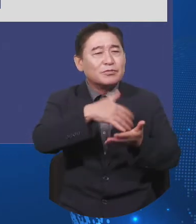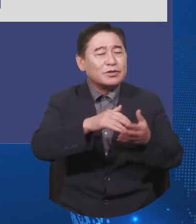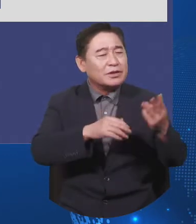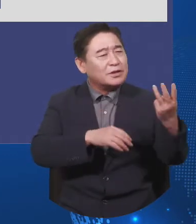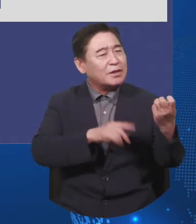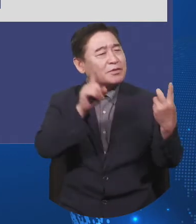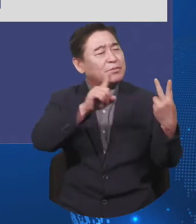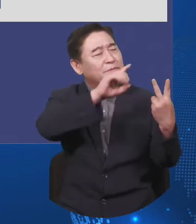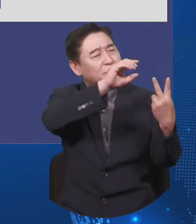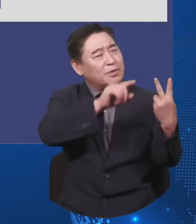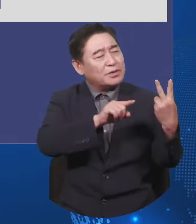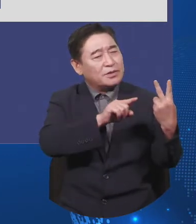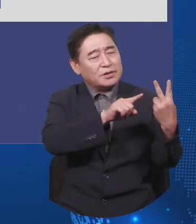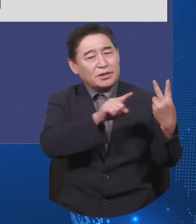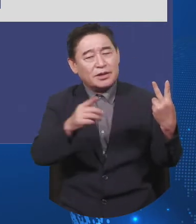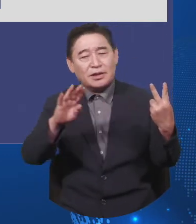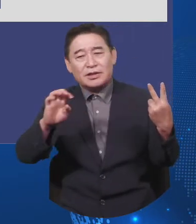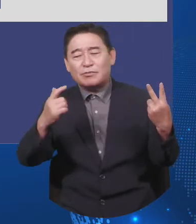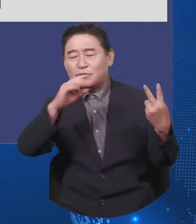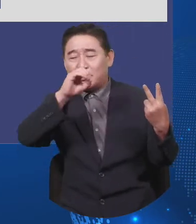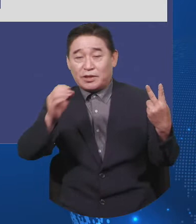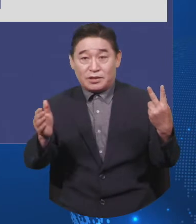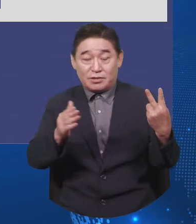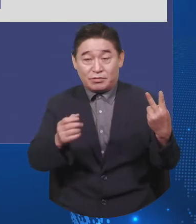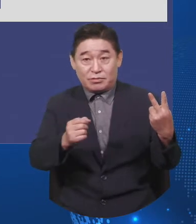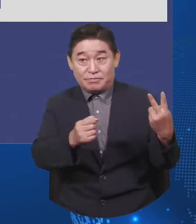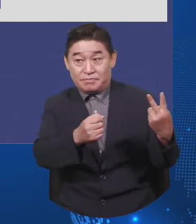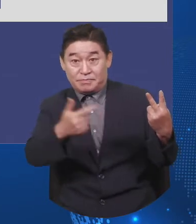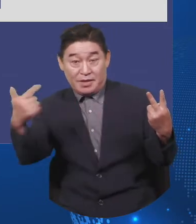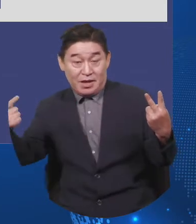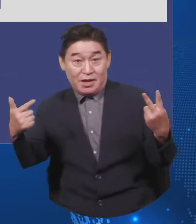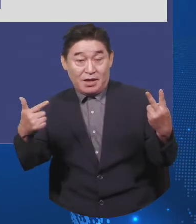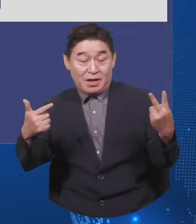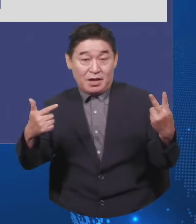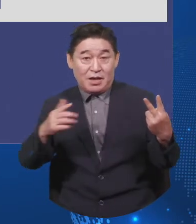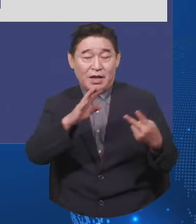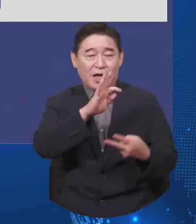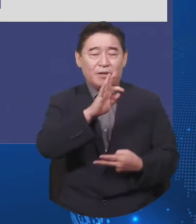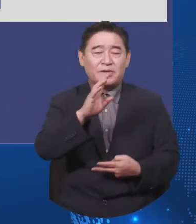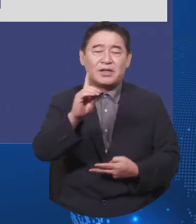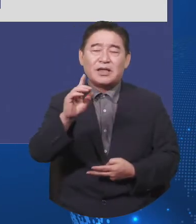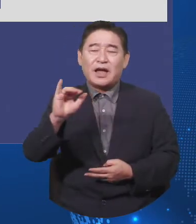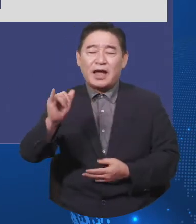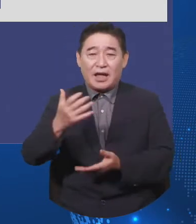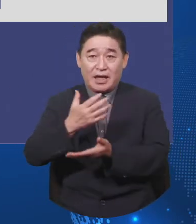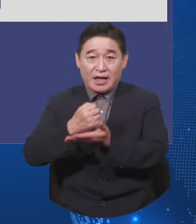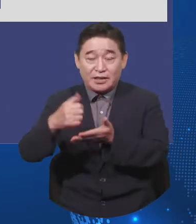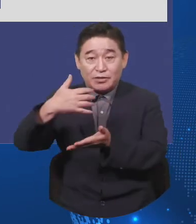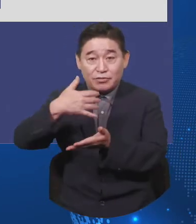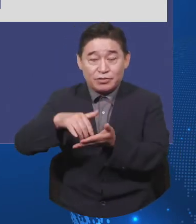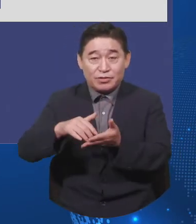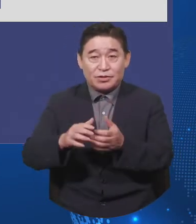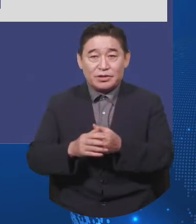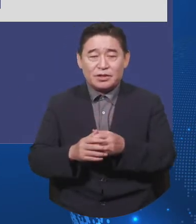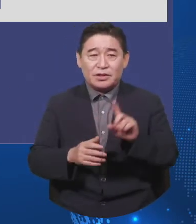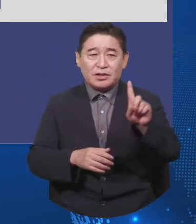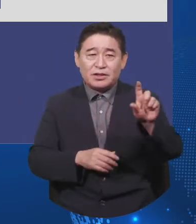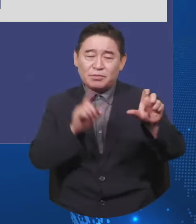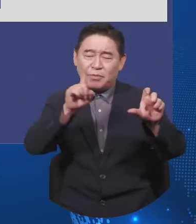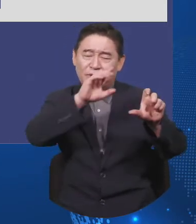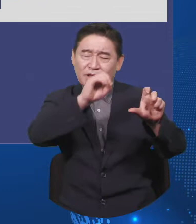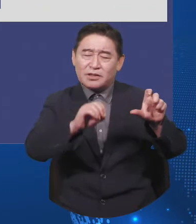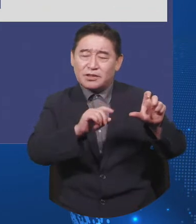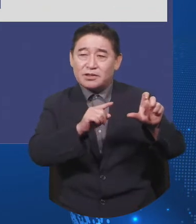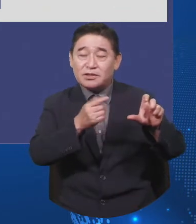their share as recipients of global foreign direct investment increased from 15% to 46% as